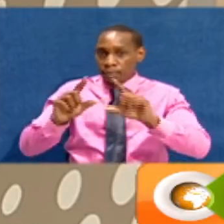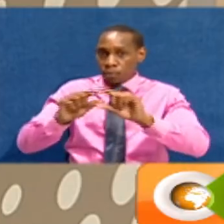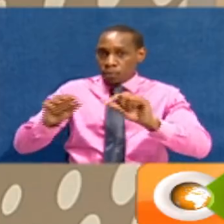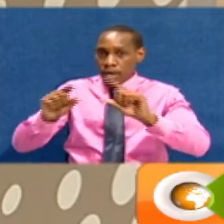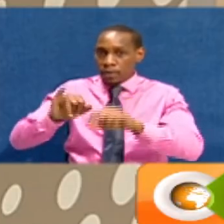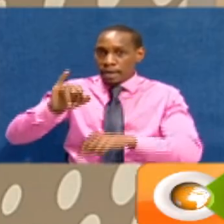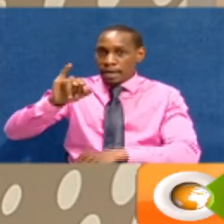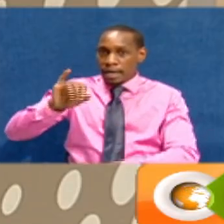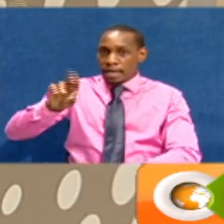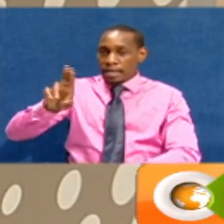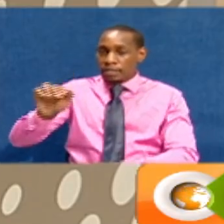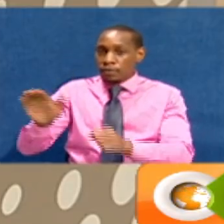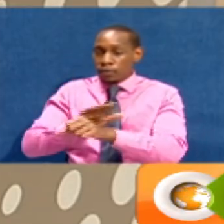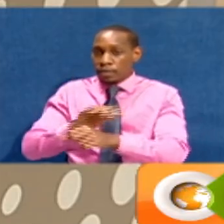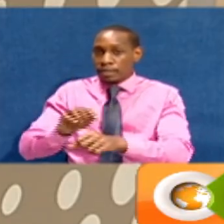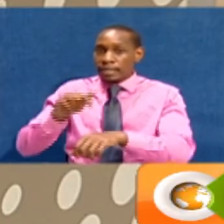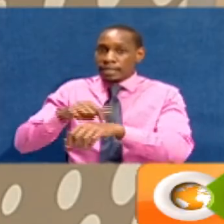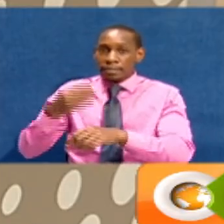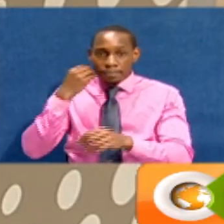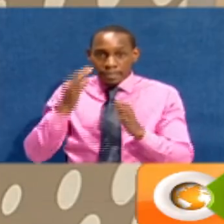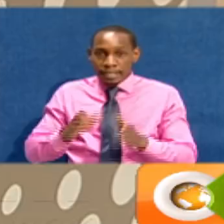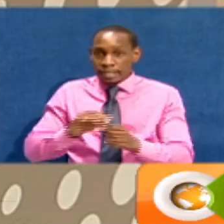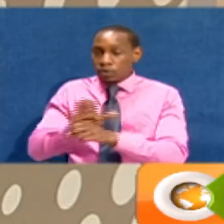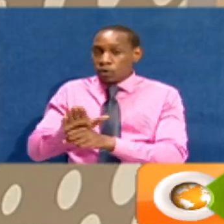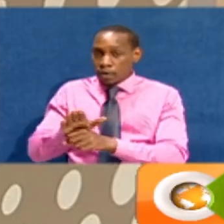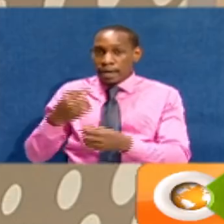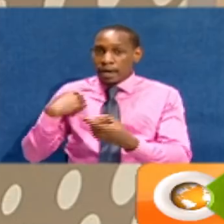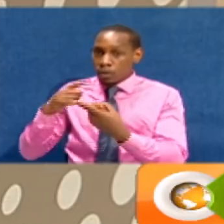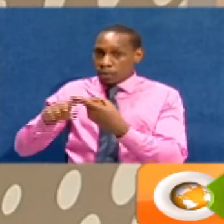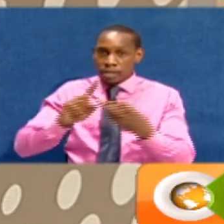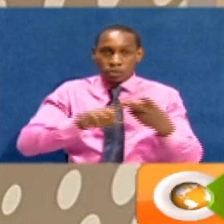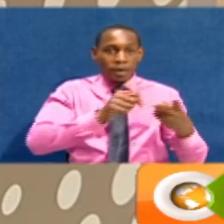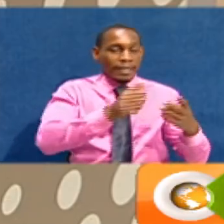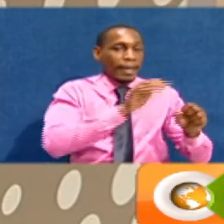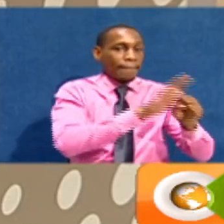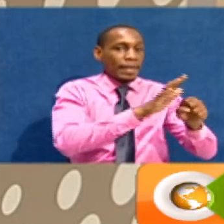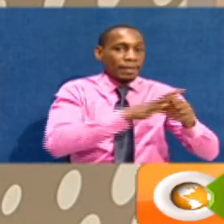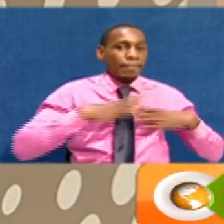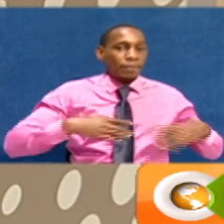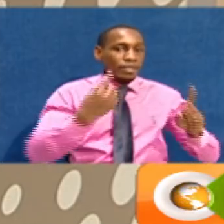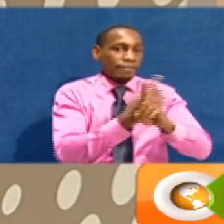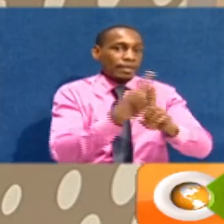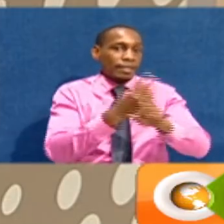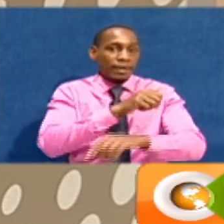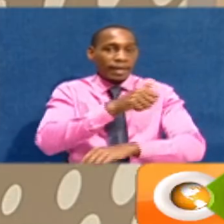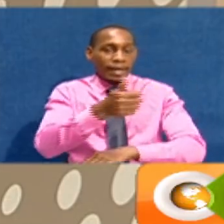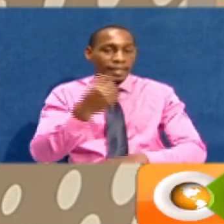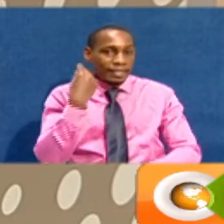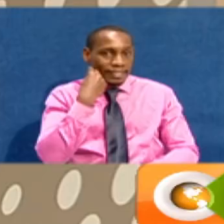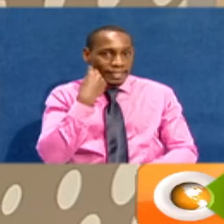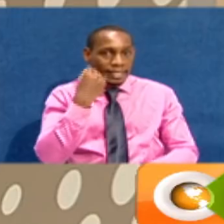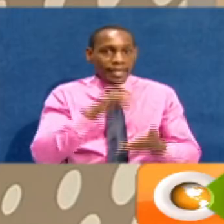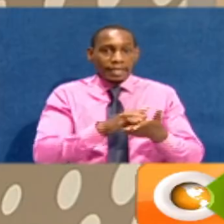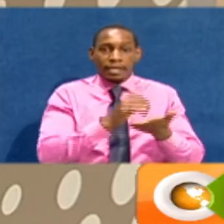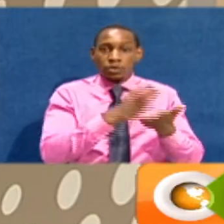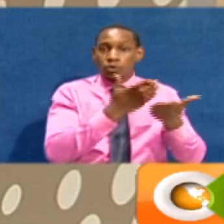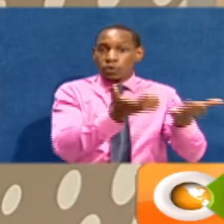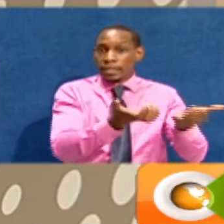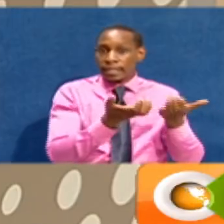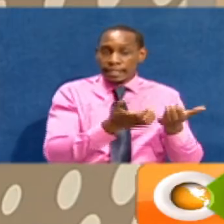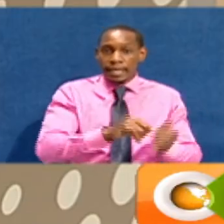saying ICU is full, it's not just for you if you're a COVID patient, but it's for millions of others who have several other, diseases that